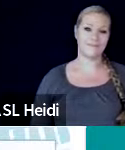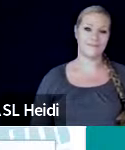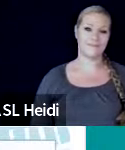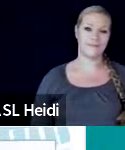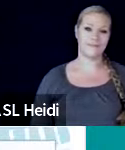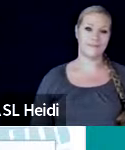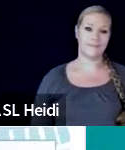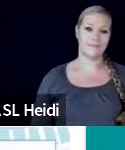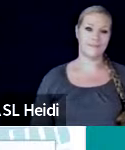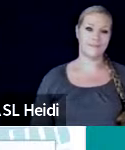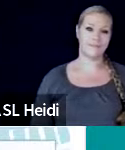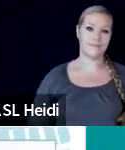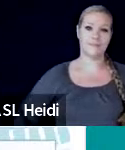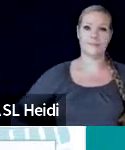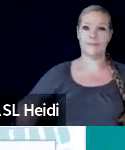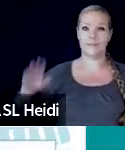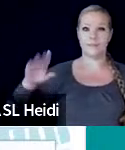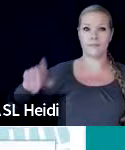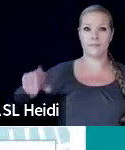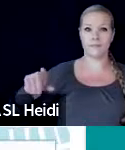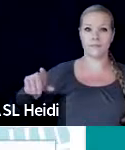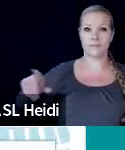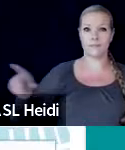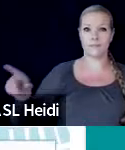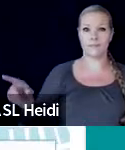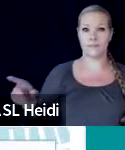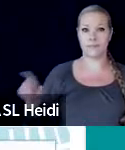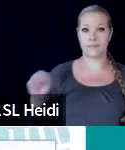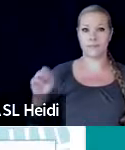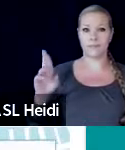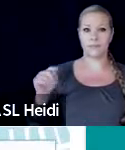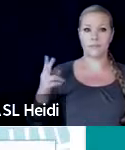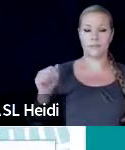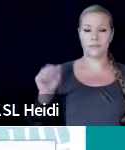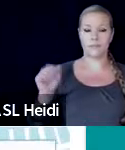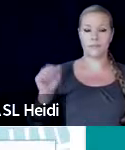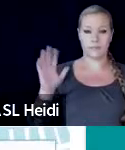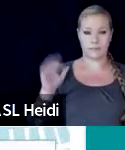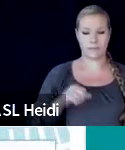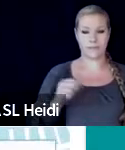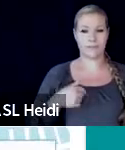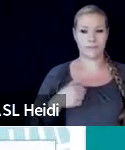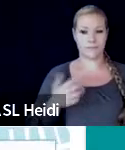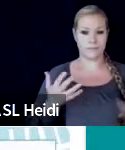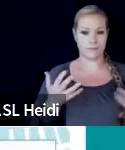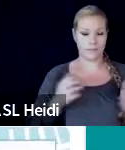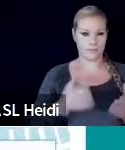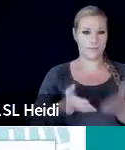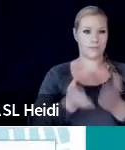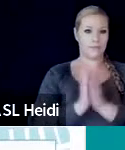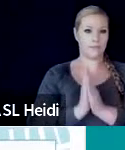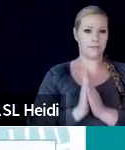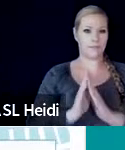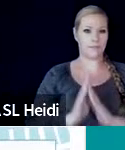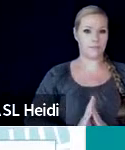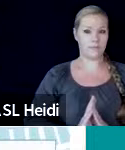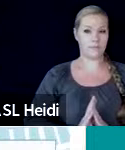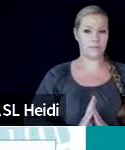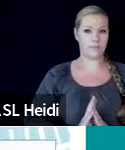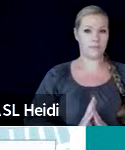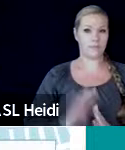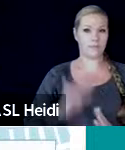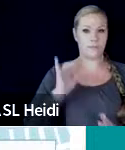I see Martha has her hand up as well. Yeah, I just want to, are these black